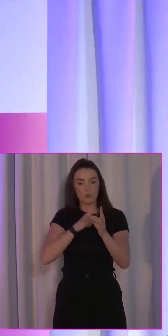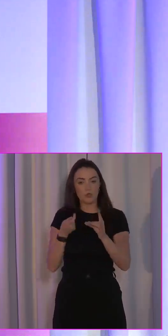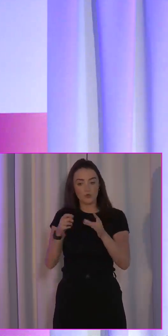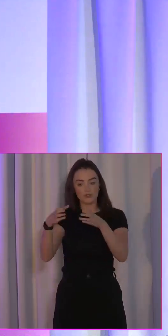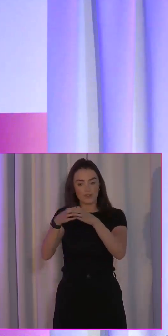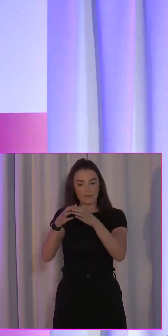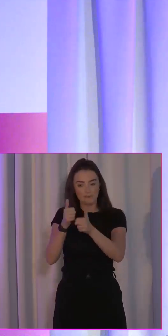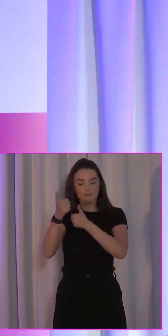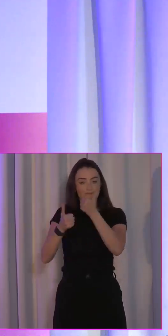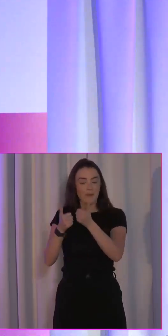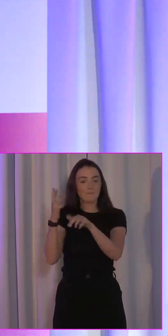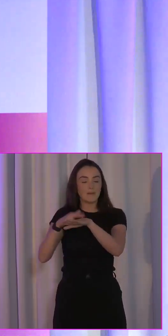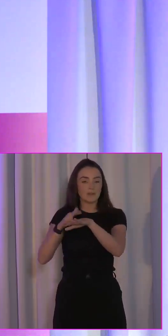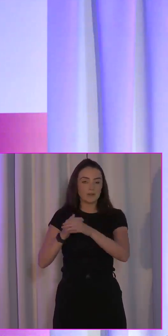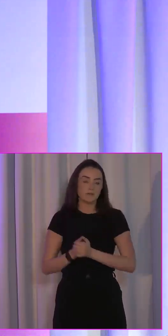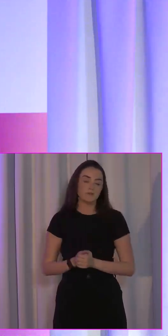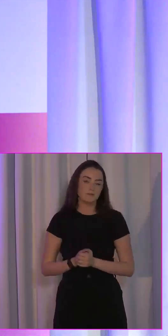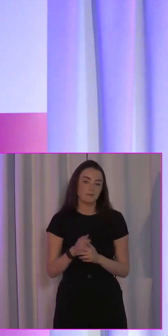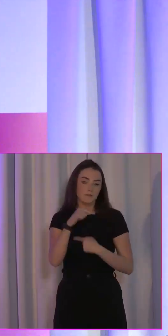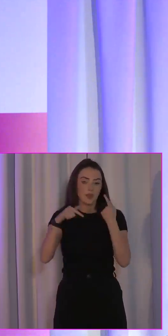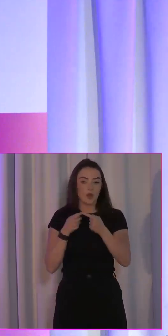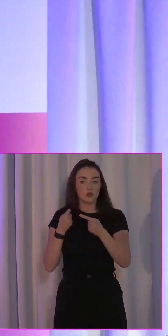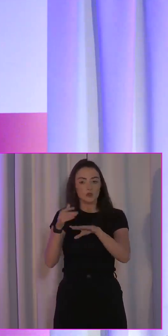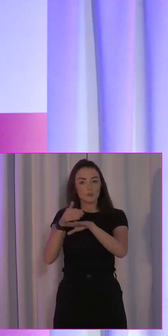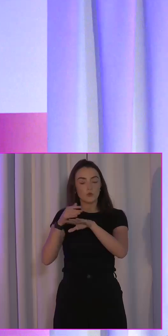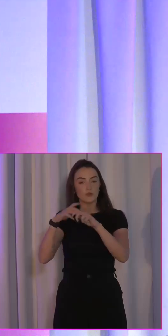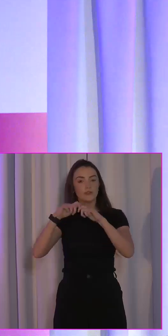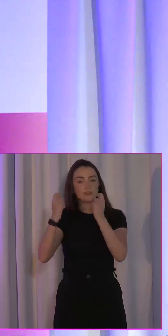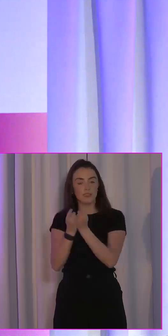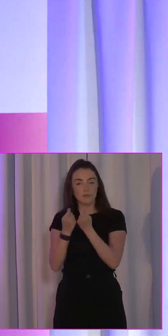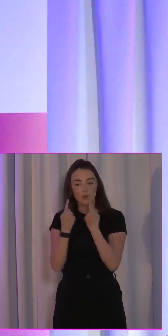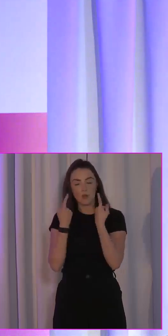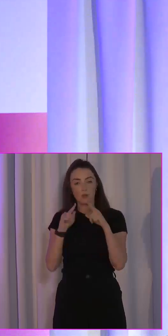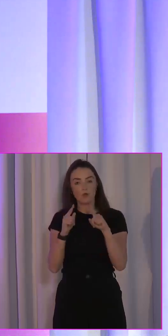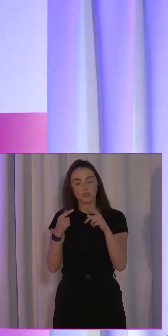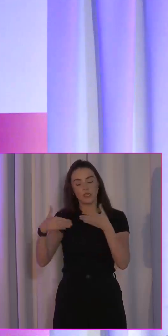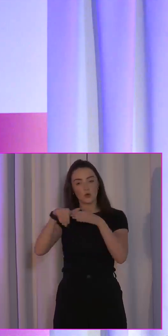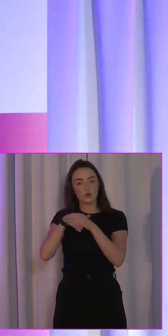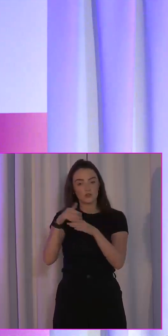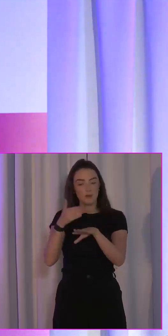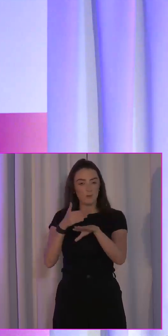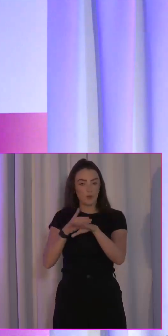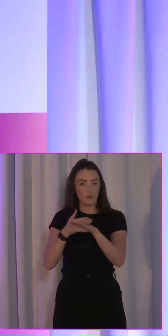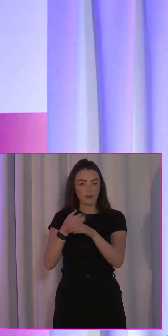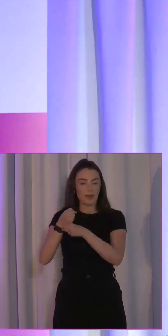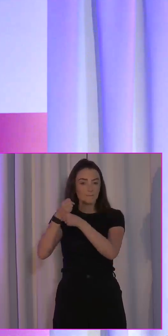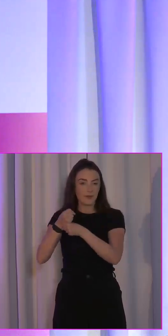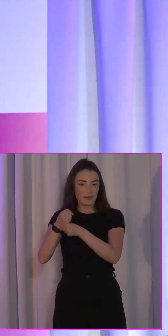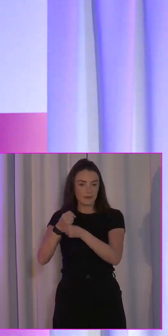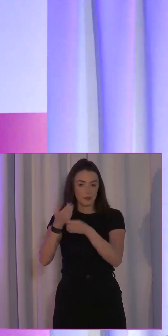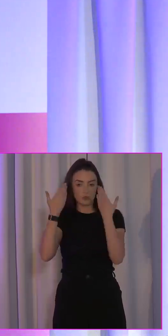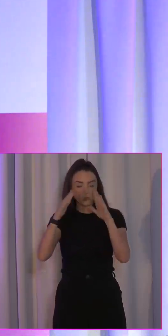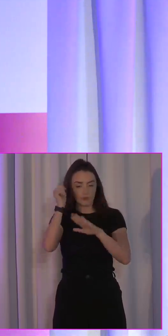sector. Our tourism careers team recently launched an inclusive employment campaign highlighting the experiences of people